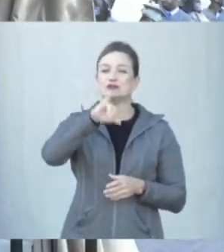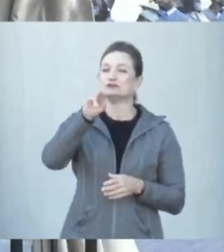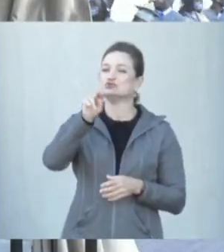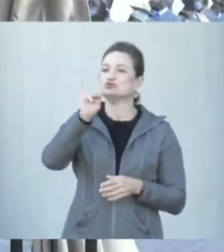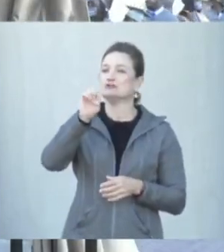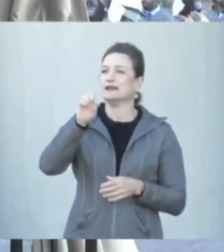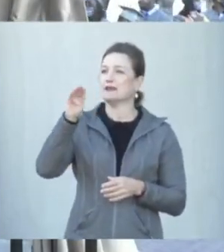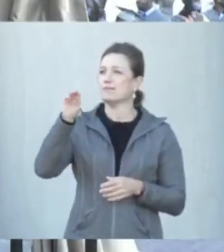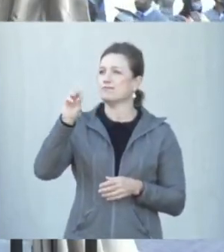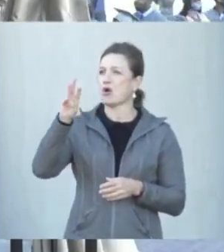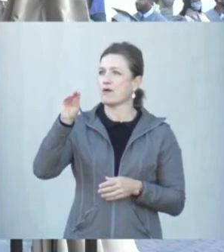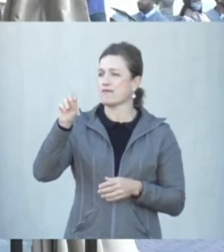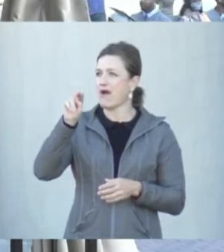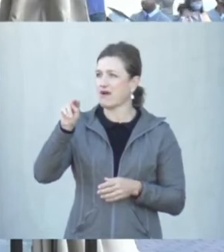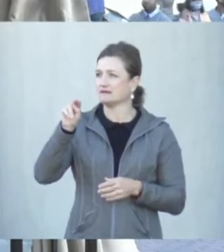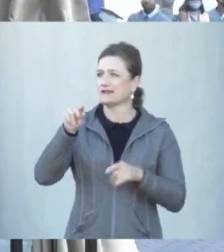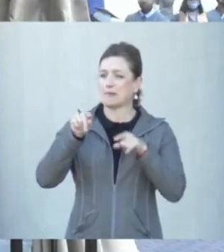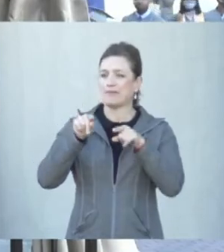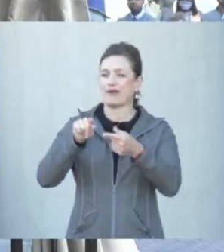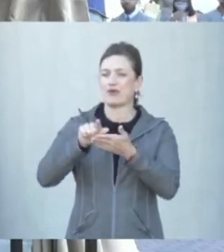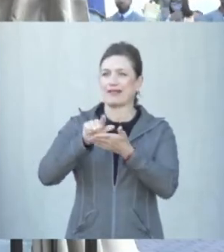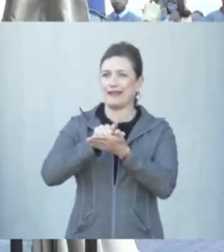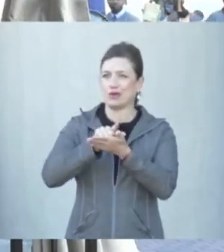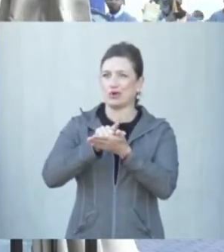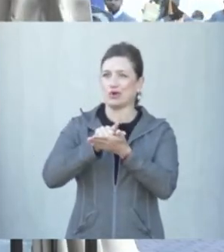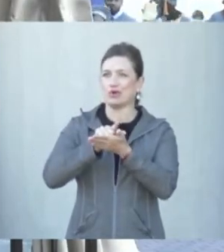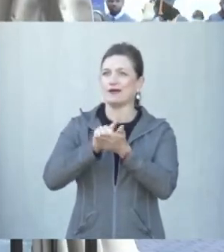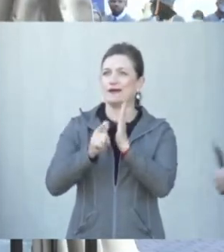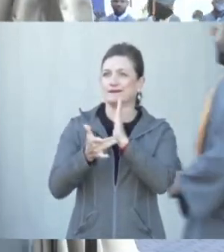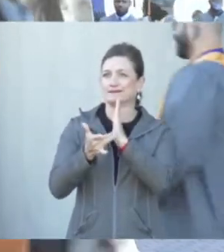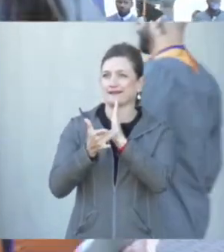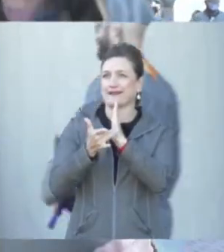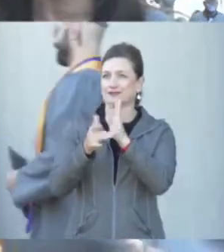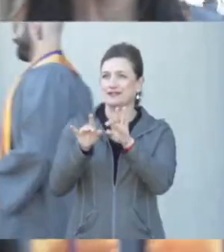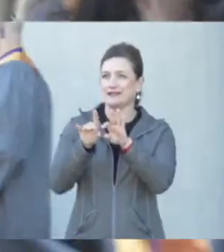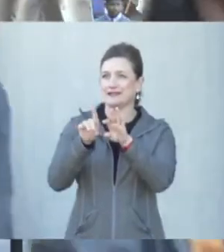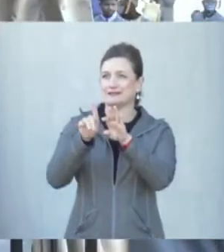Julie Beaumont, Paralegal Technology Diploma.